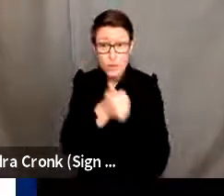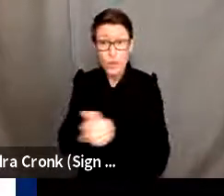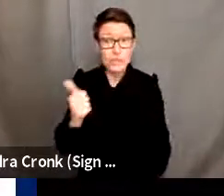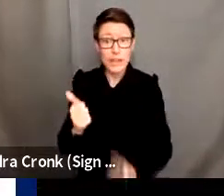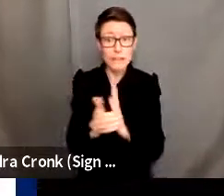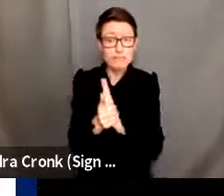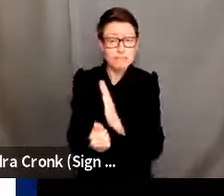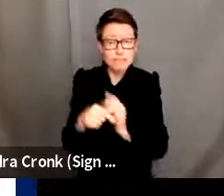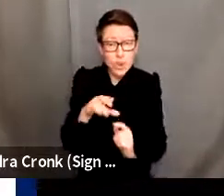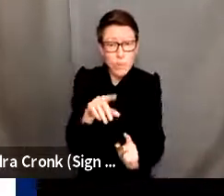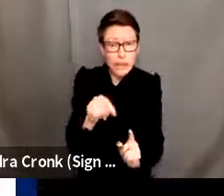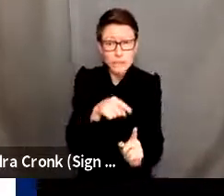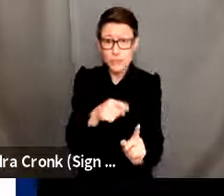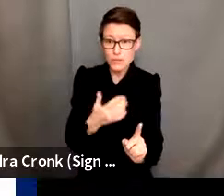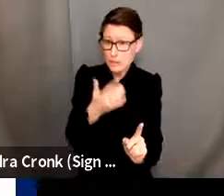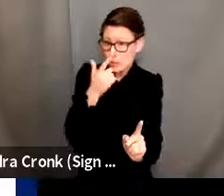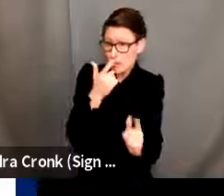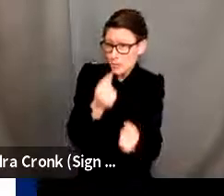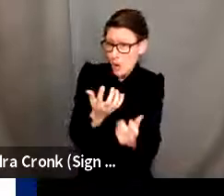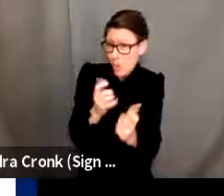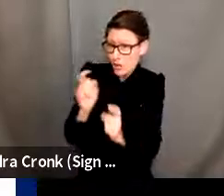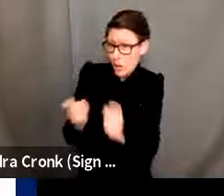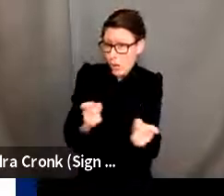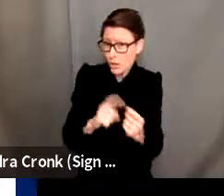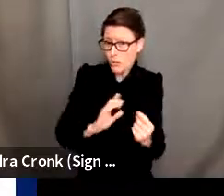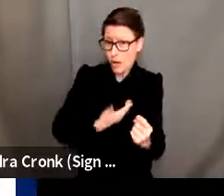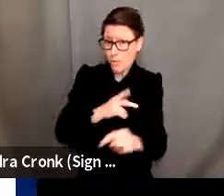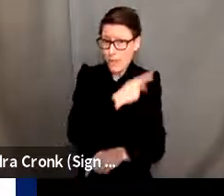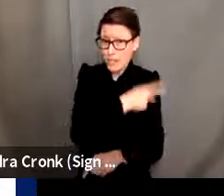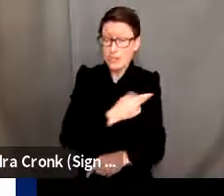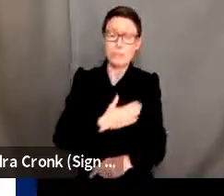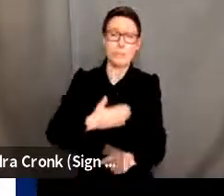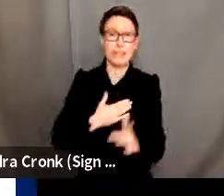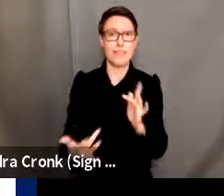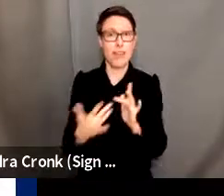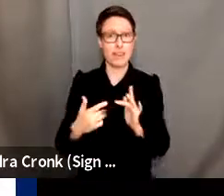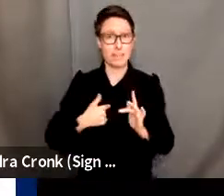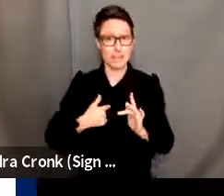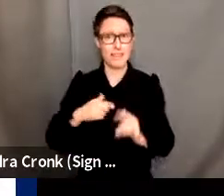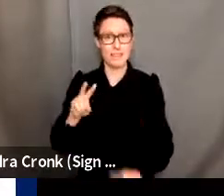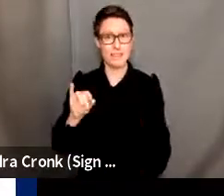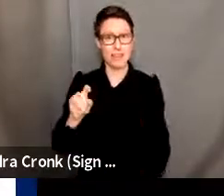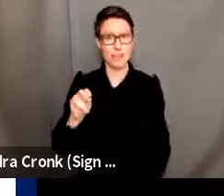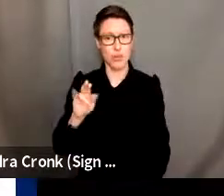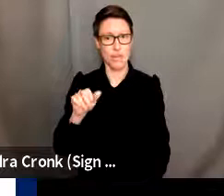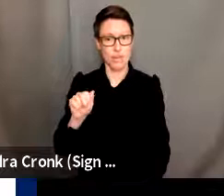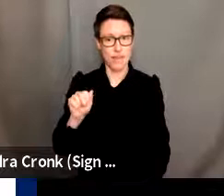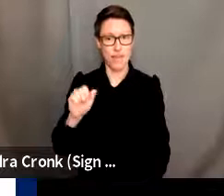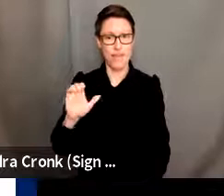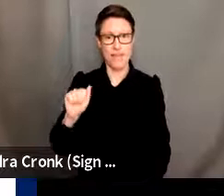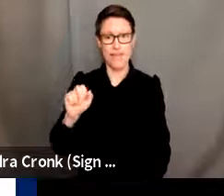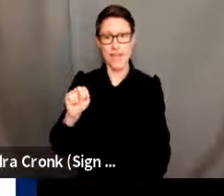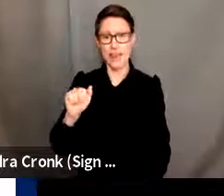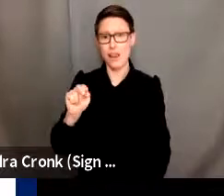and donating them to our hospice patients, please contact me, Victoria Cananoy, volunteer